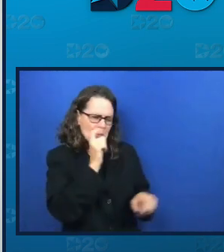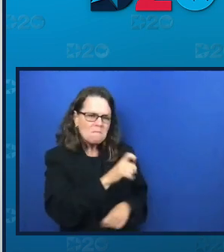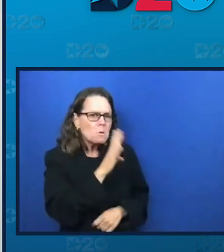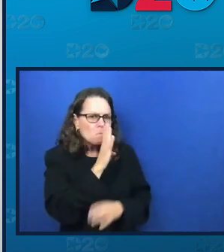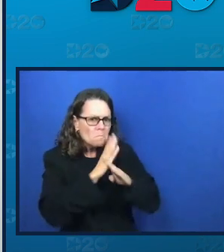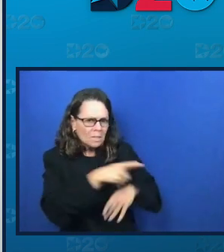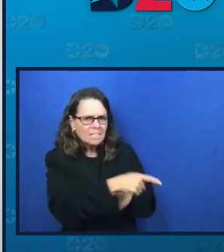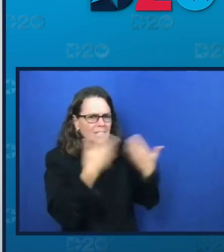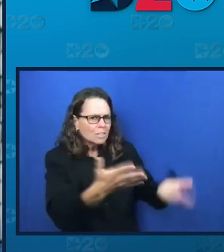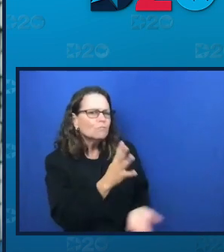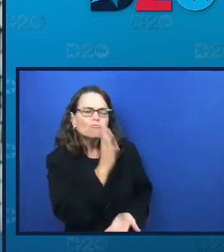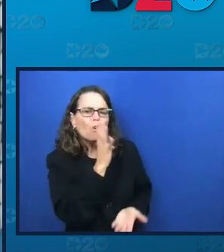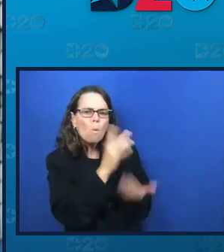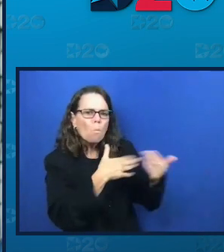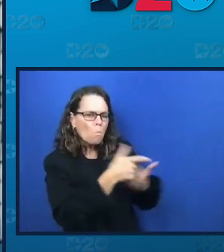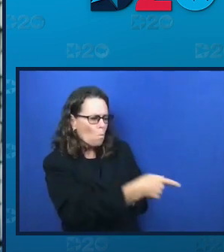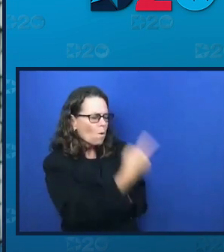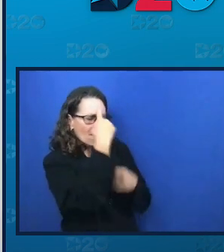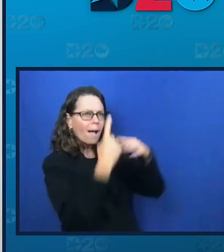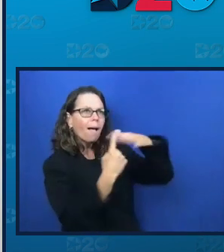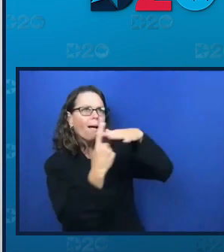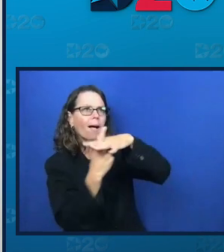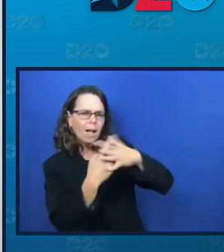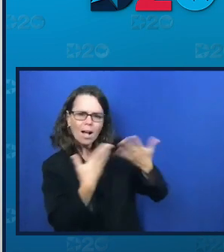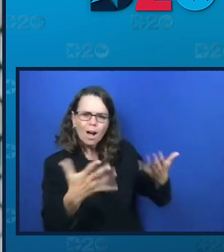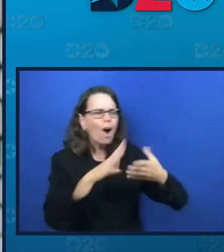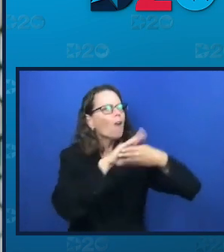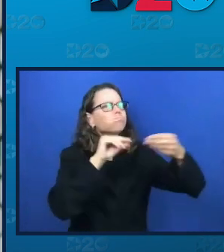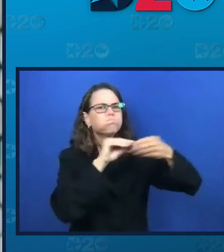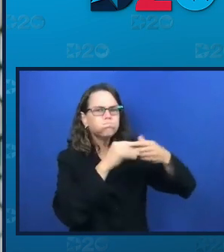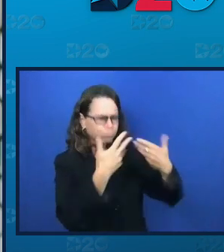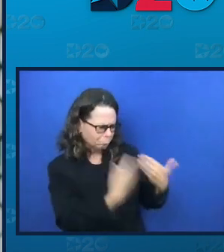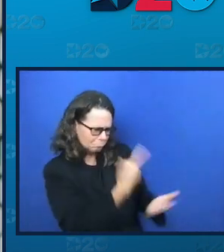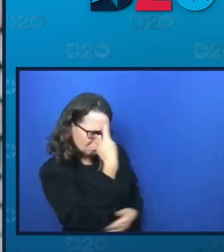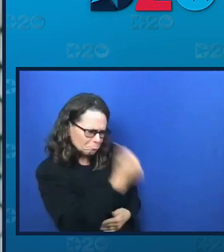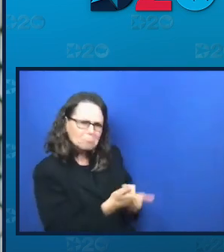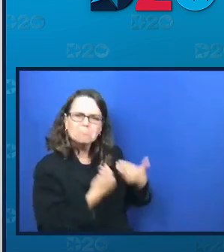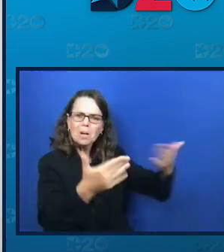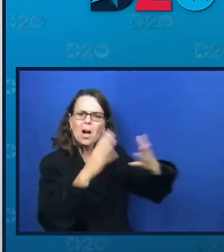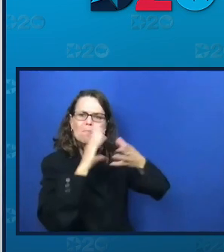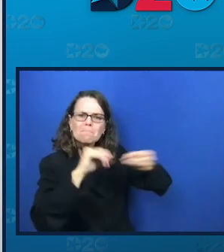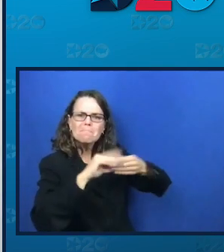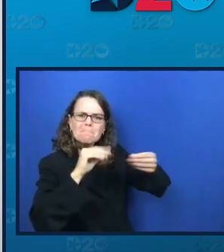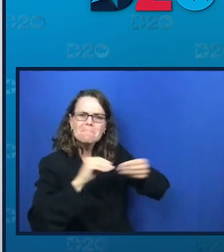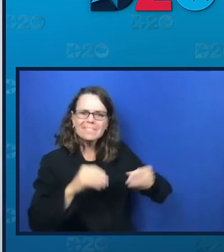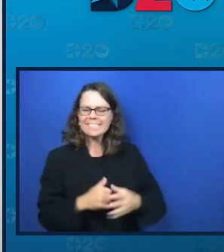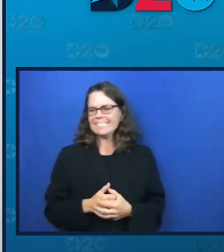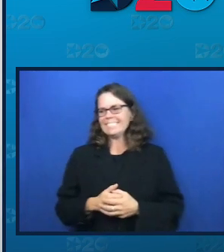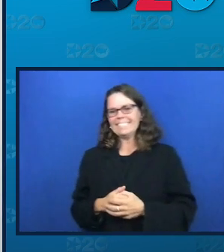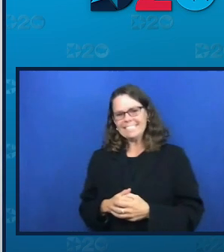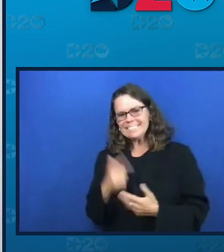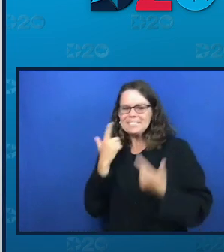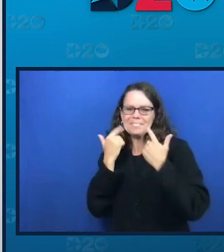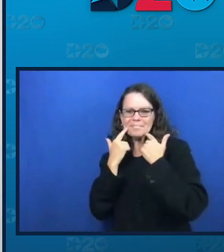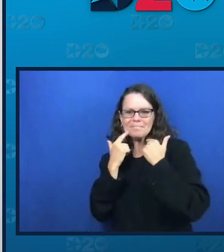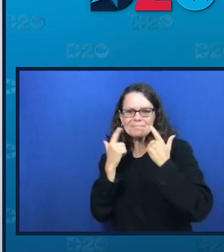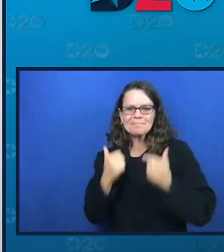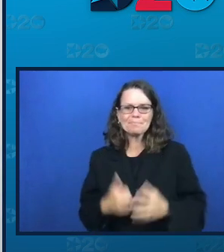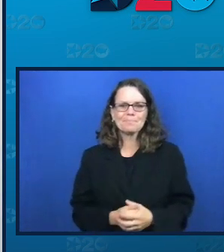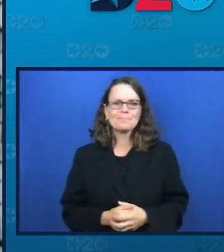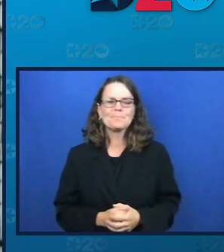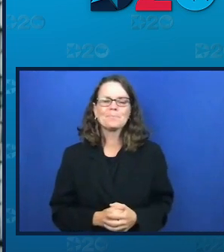is that comes to your mind in this moment right now. Every election is important. This upcoming election is